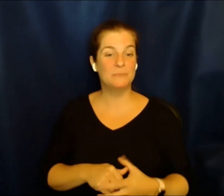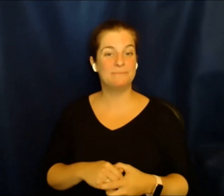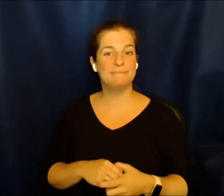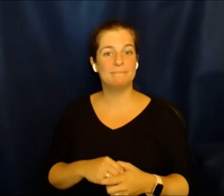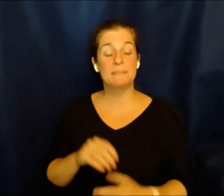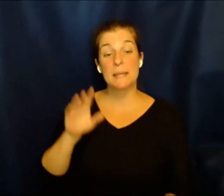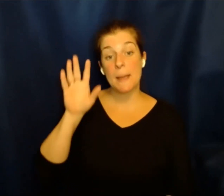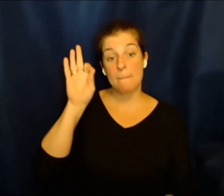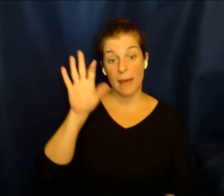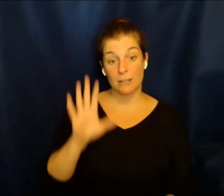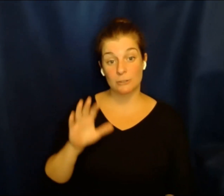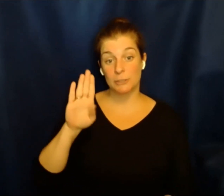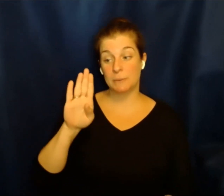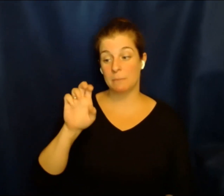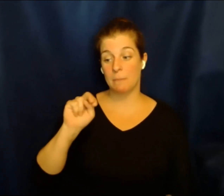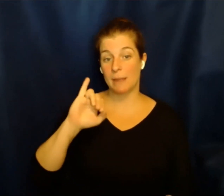Benjamin.